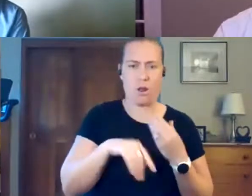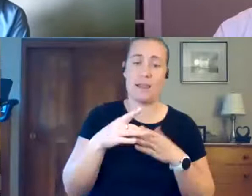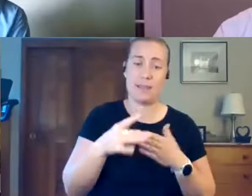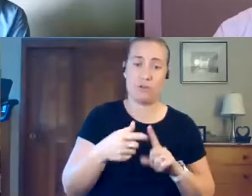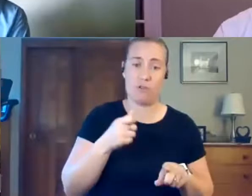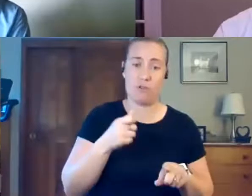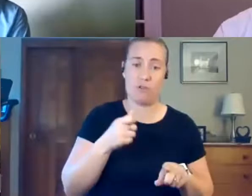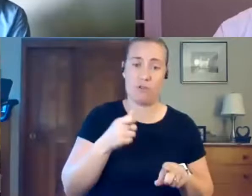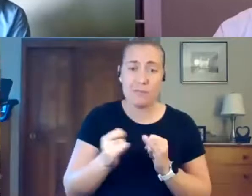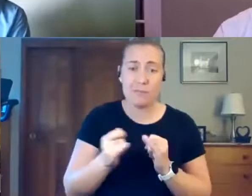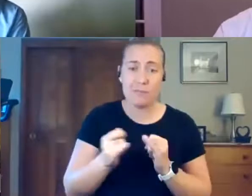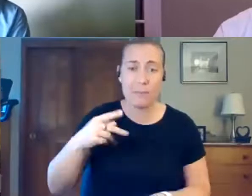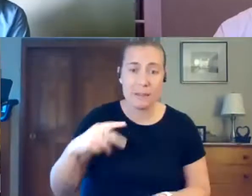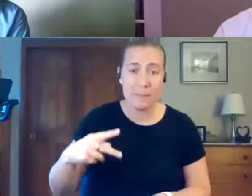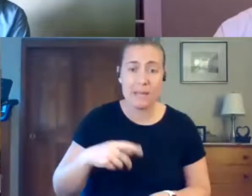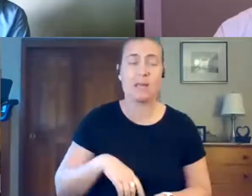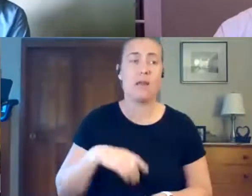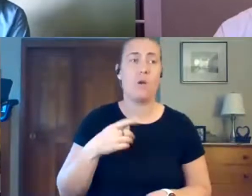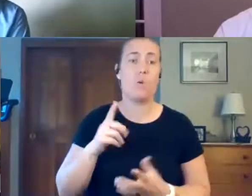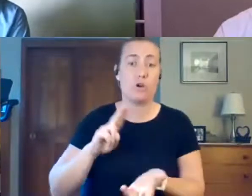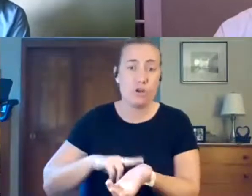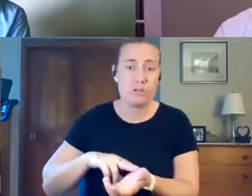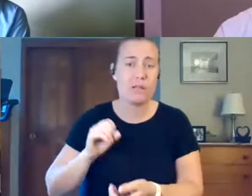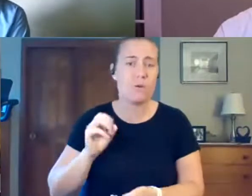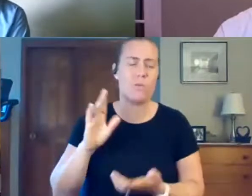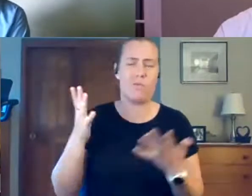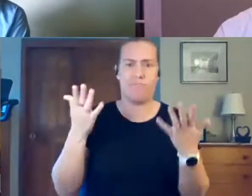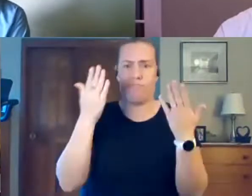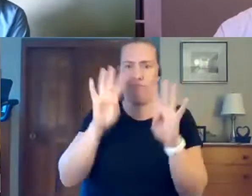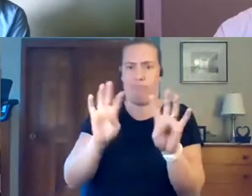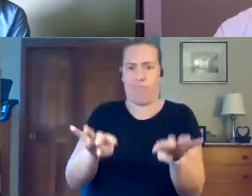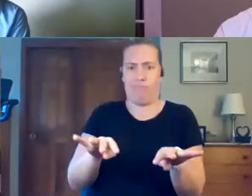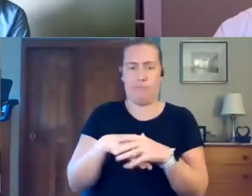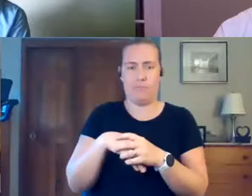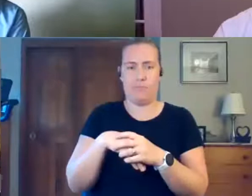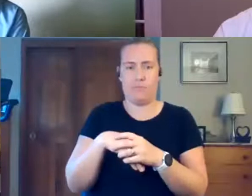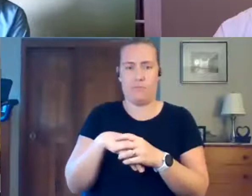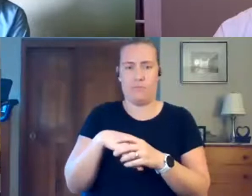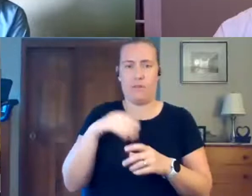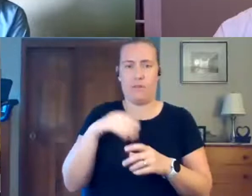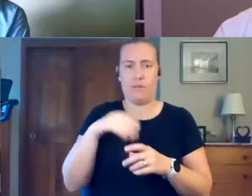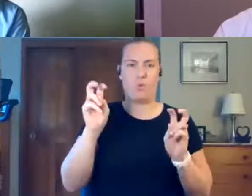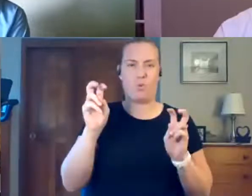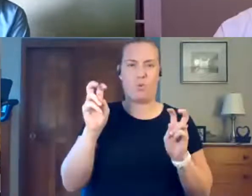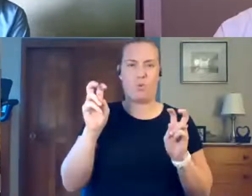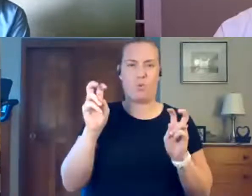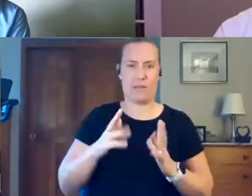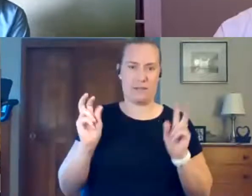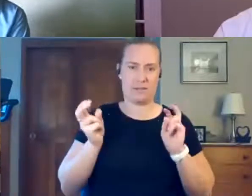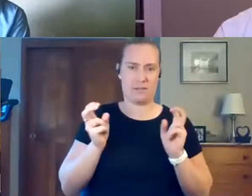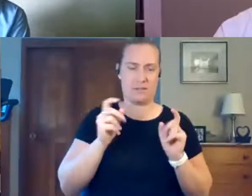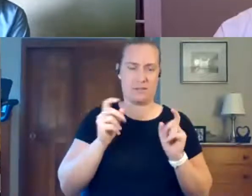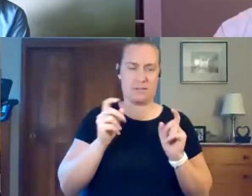it even nursing, who knows what that is, but those entree points, those champions